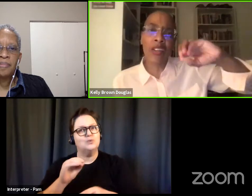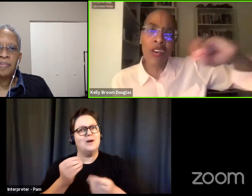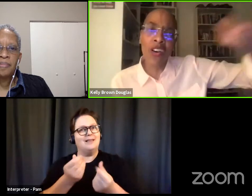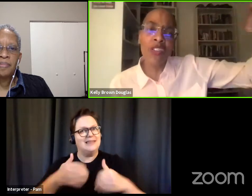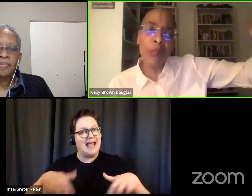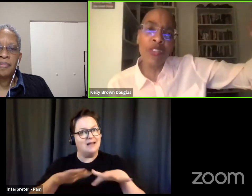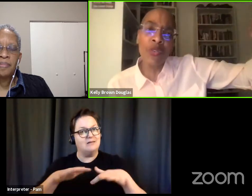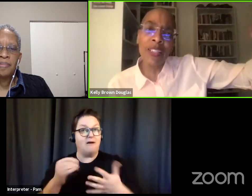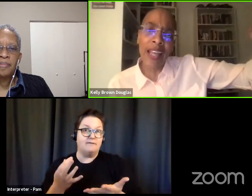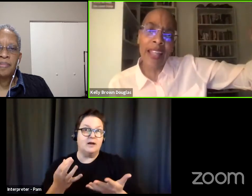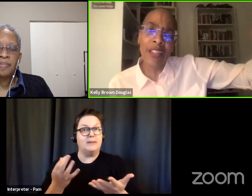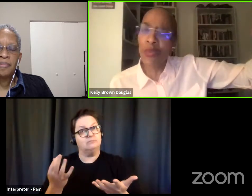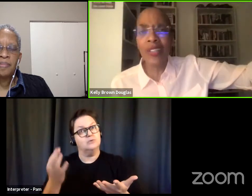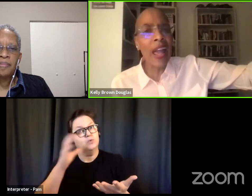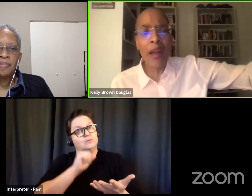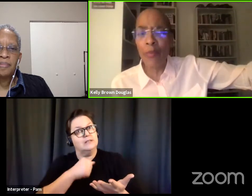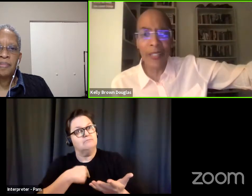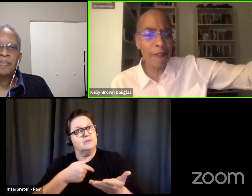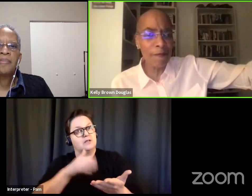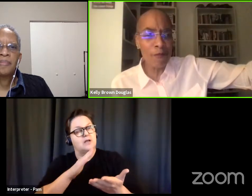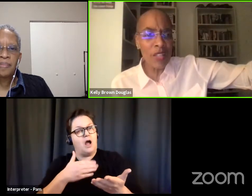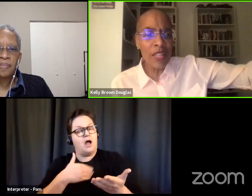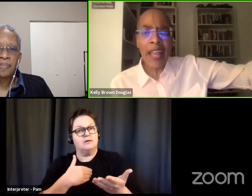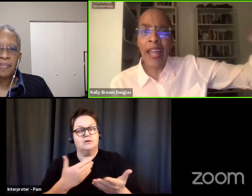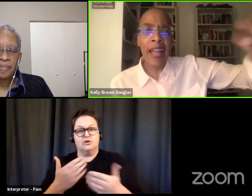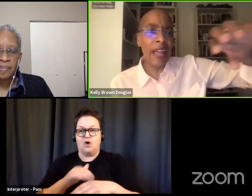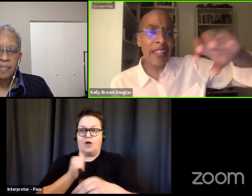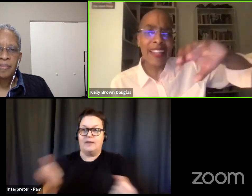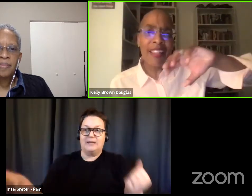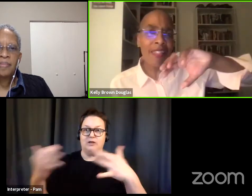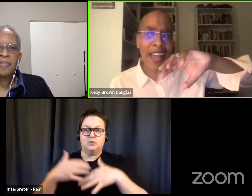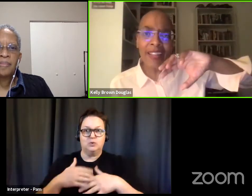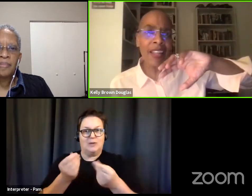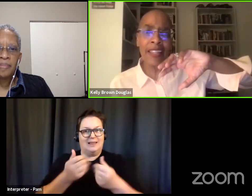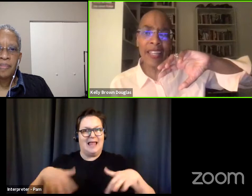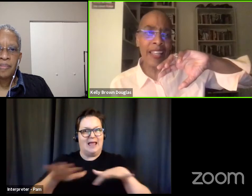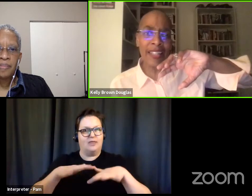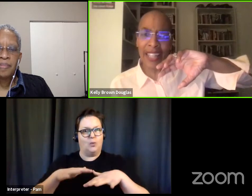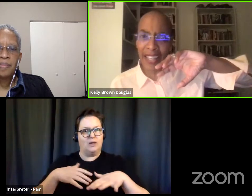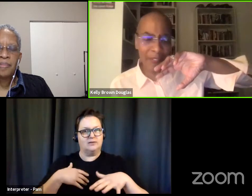presumably God called them into a land that was inhabited.